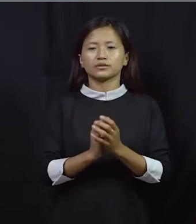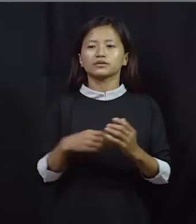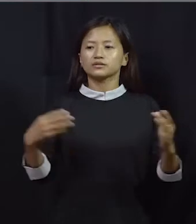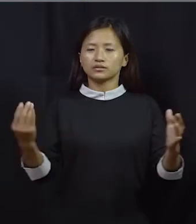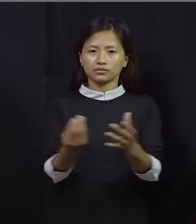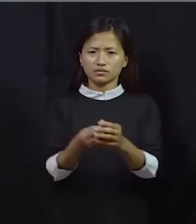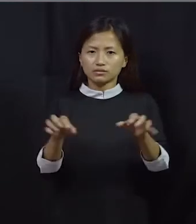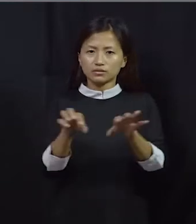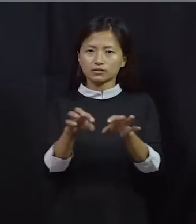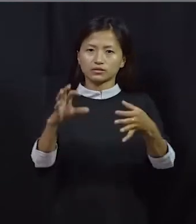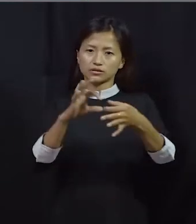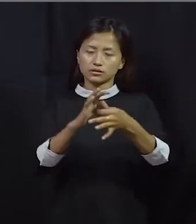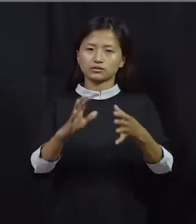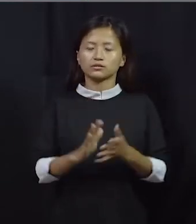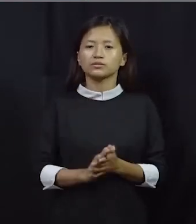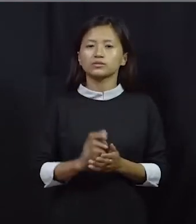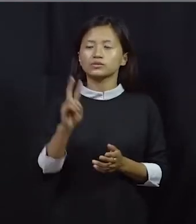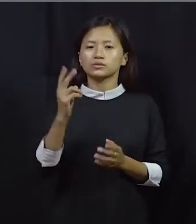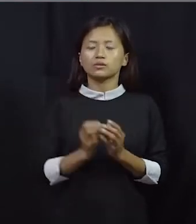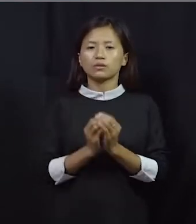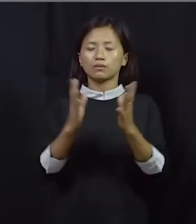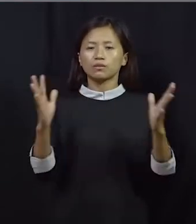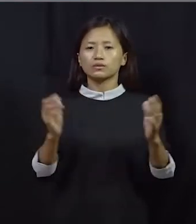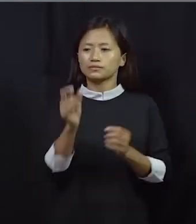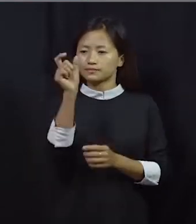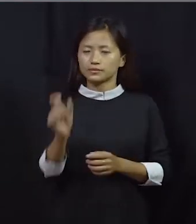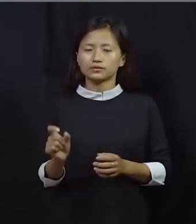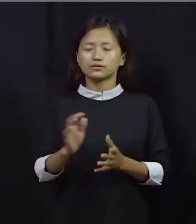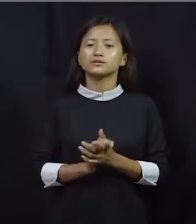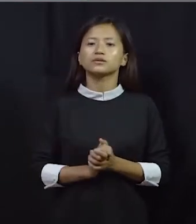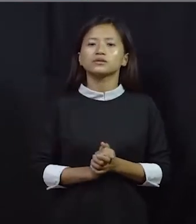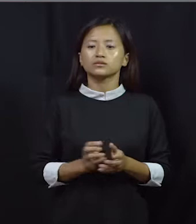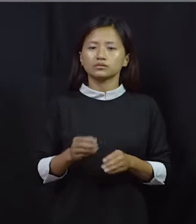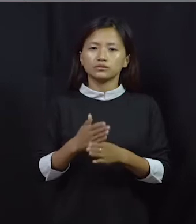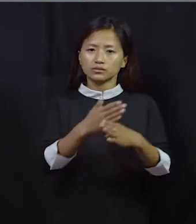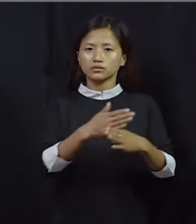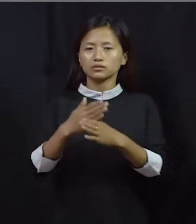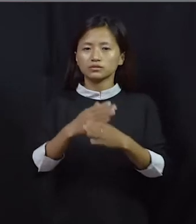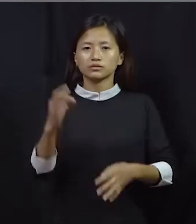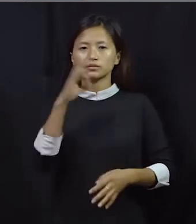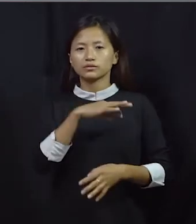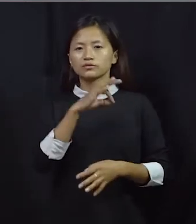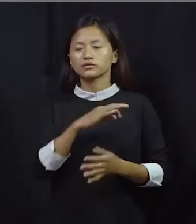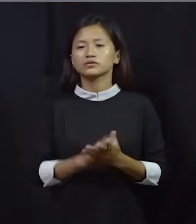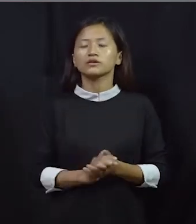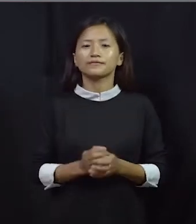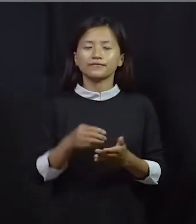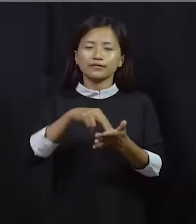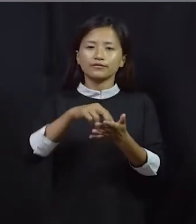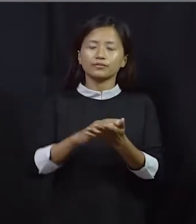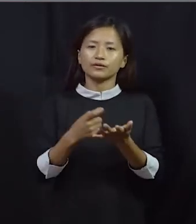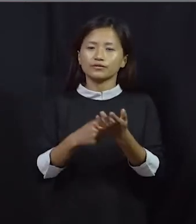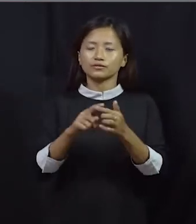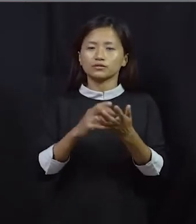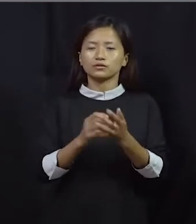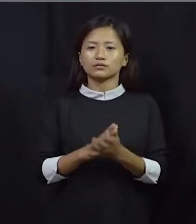relationship between two or more persons who have agreed to share the profits of the firm, carried on